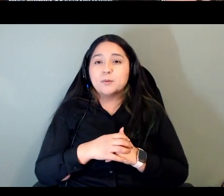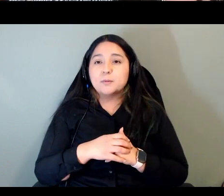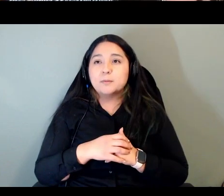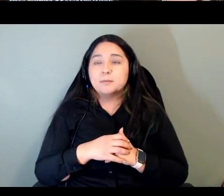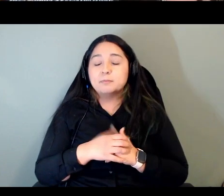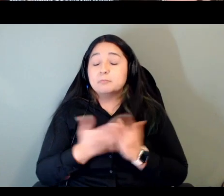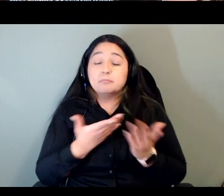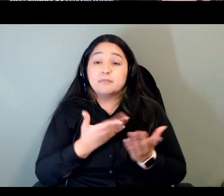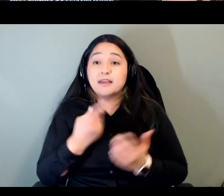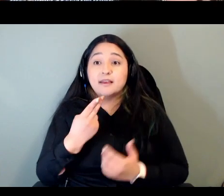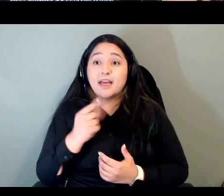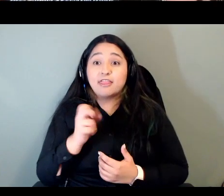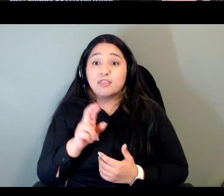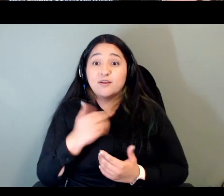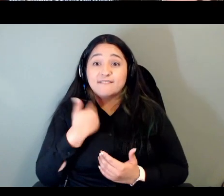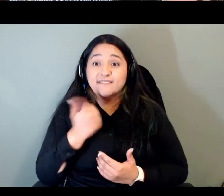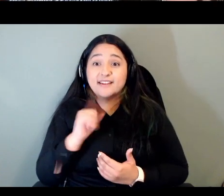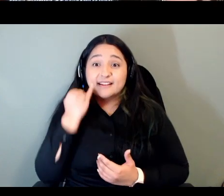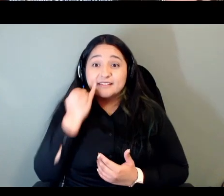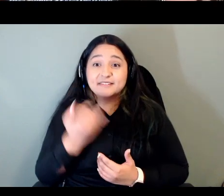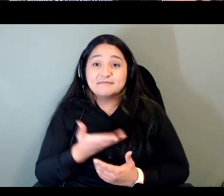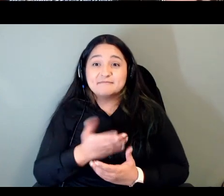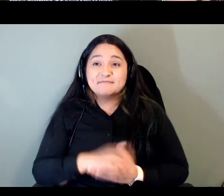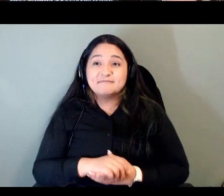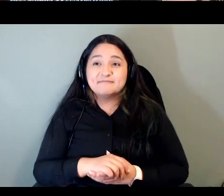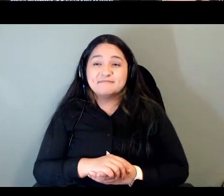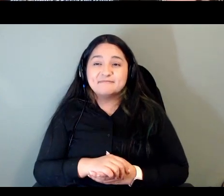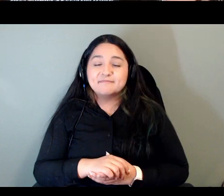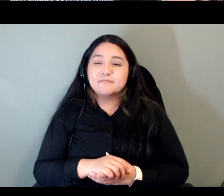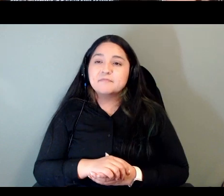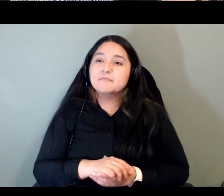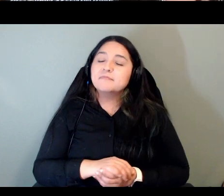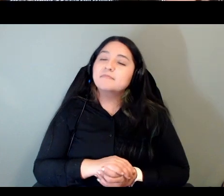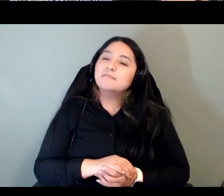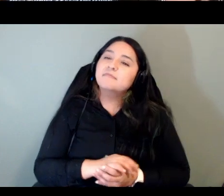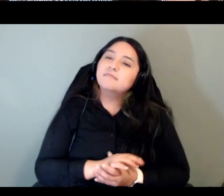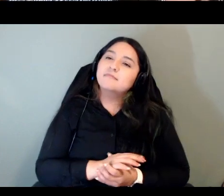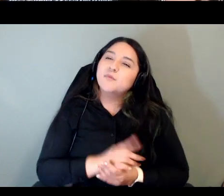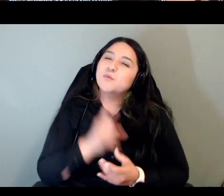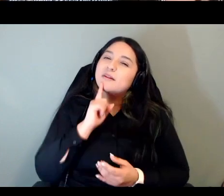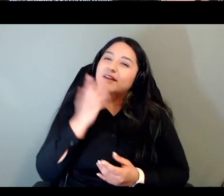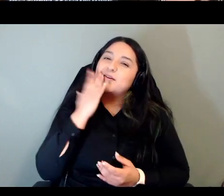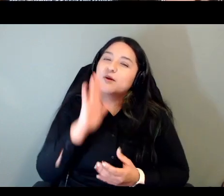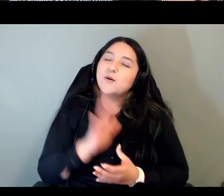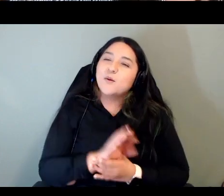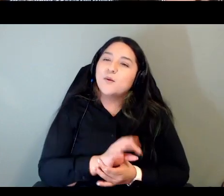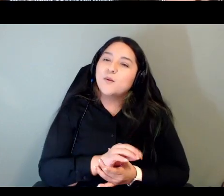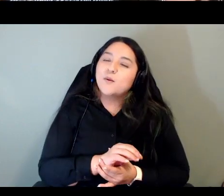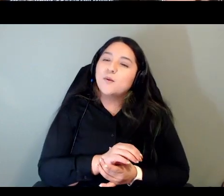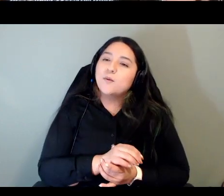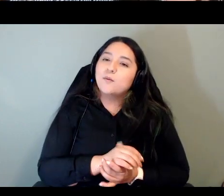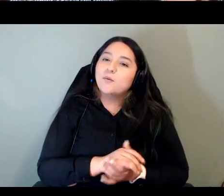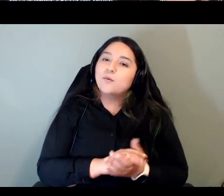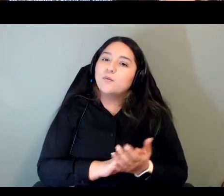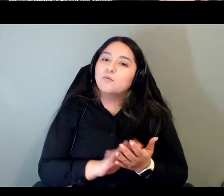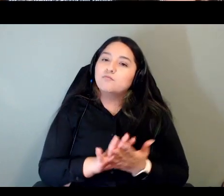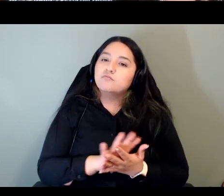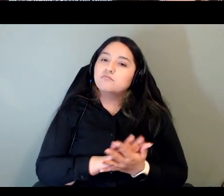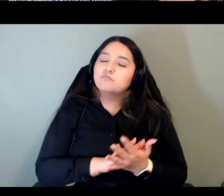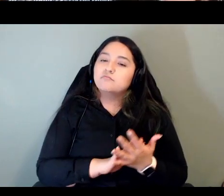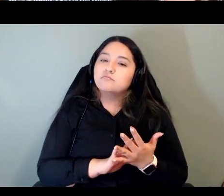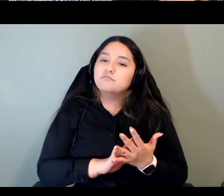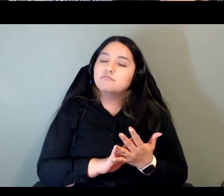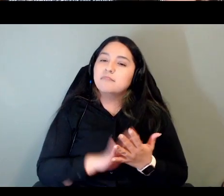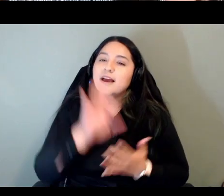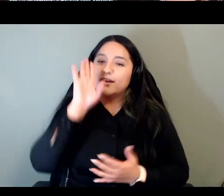Heather, do you have thoughts? Well, I don't know. I mean, I do know that one of